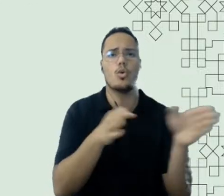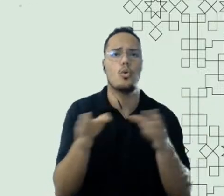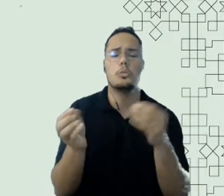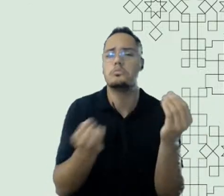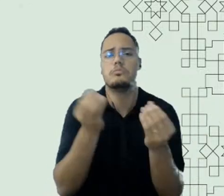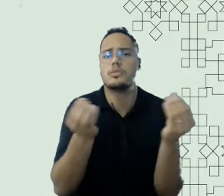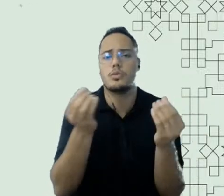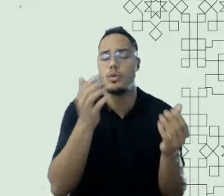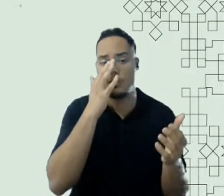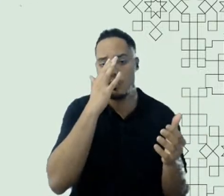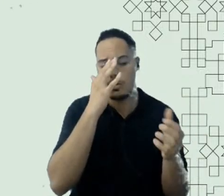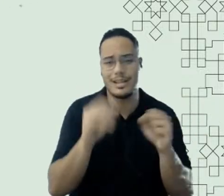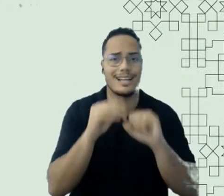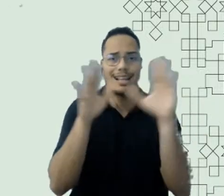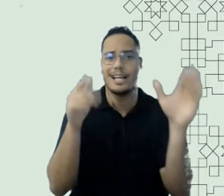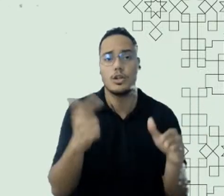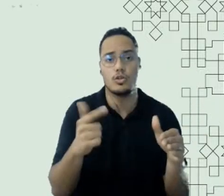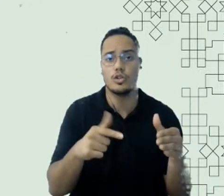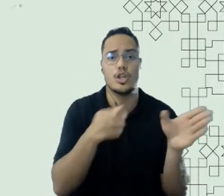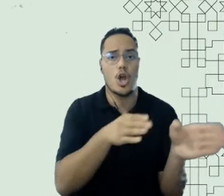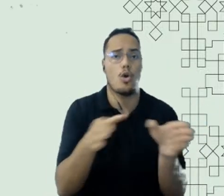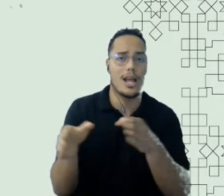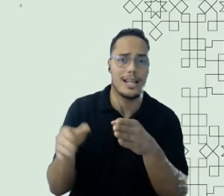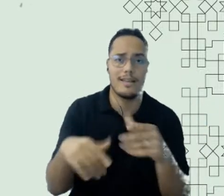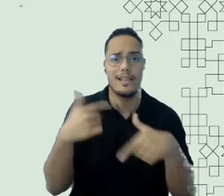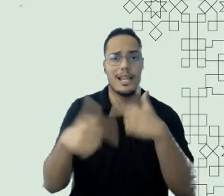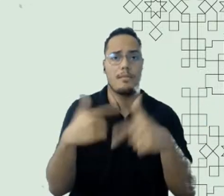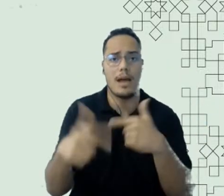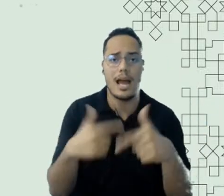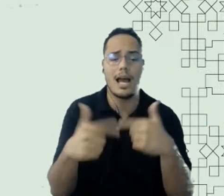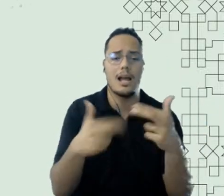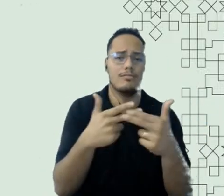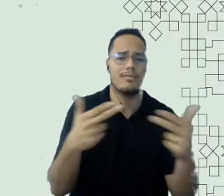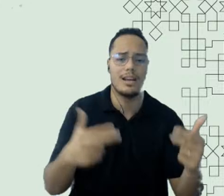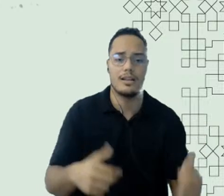started to negotiate with copyright owners. What is not covered is,